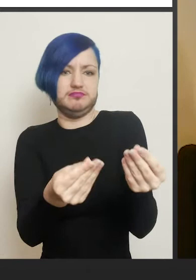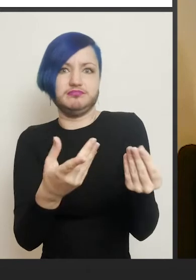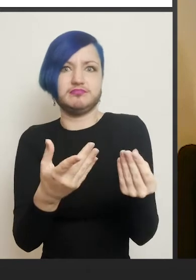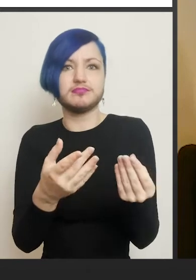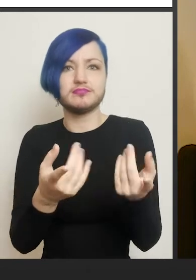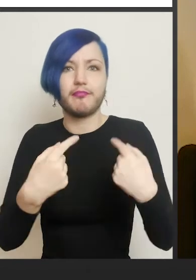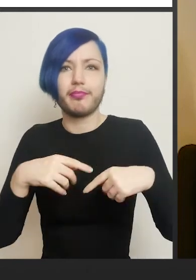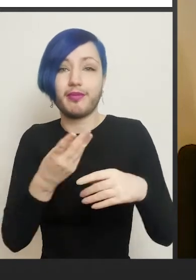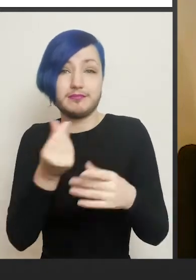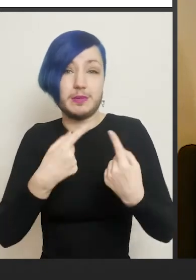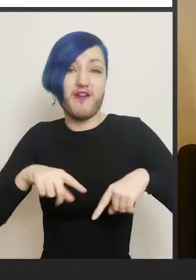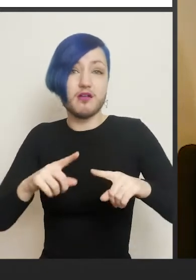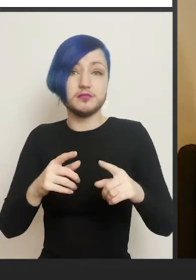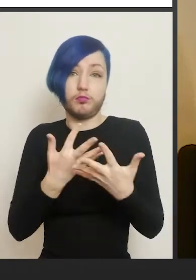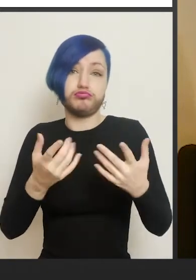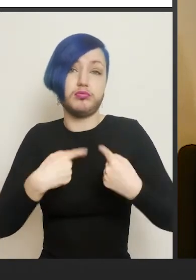us.